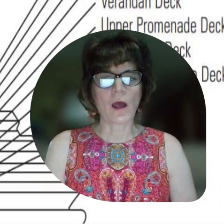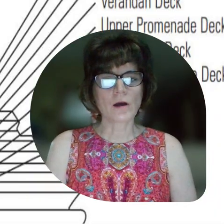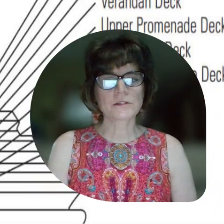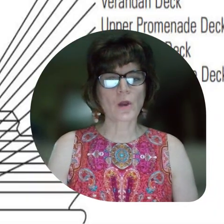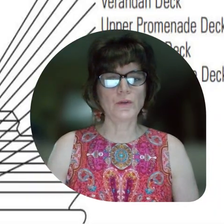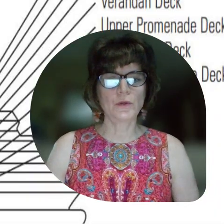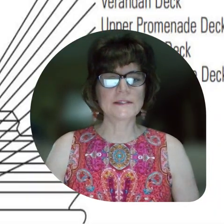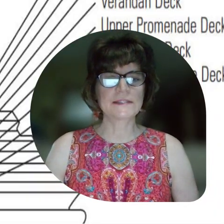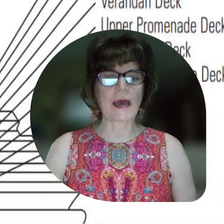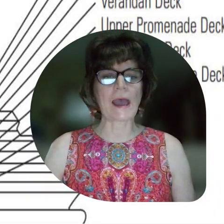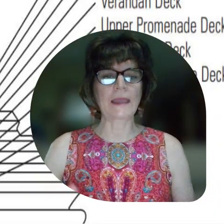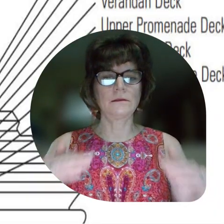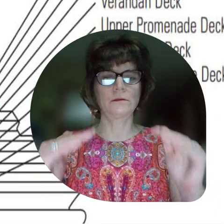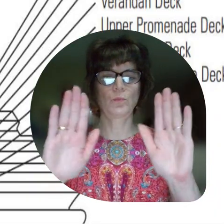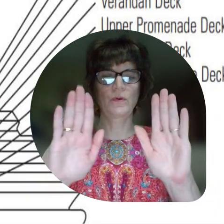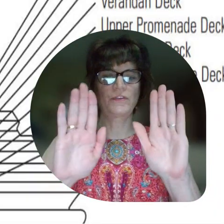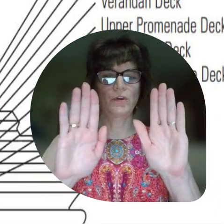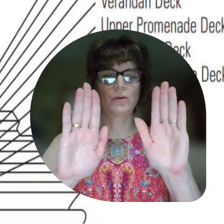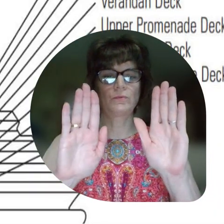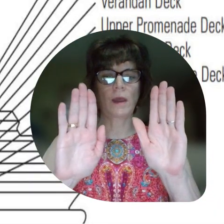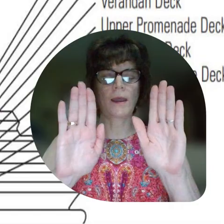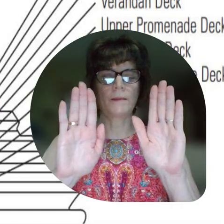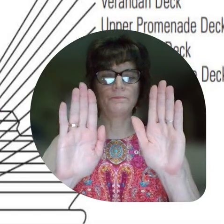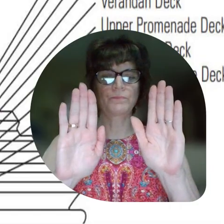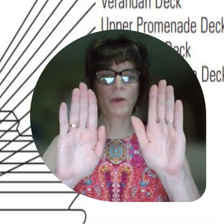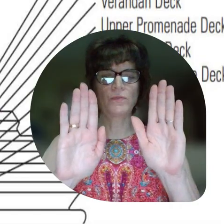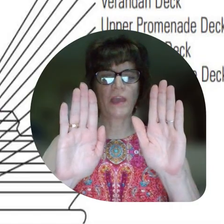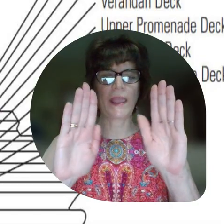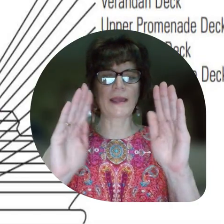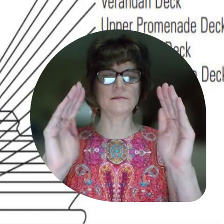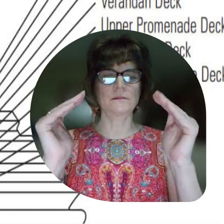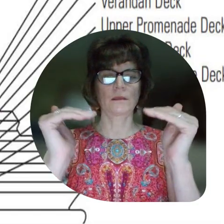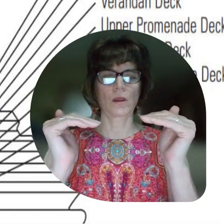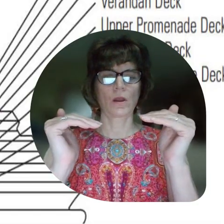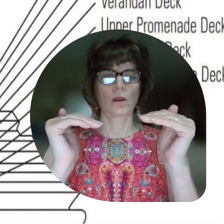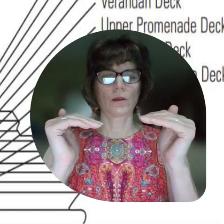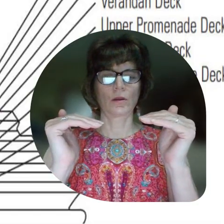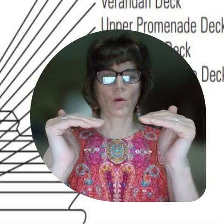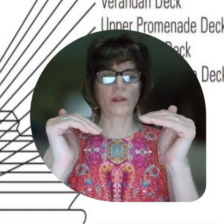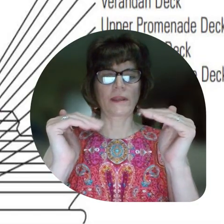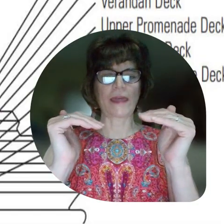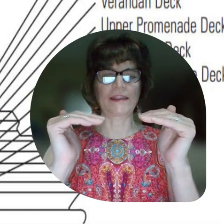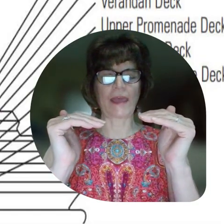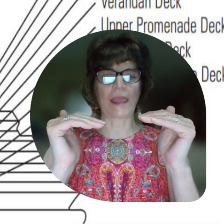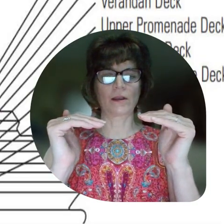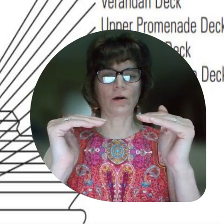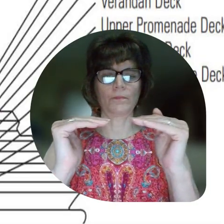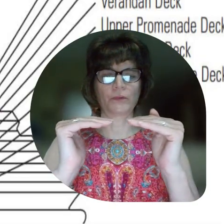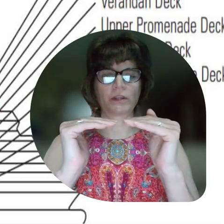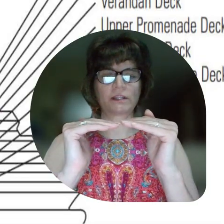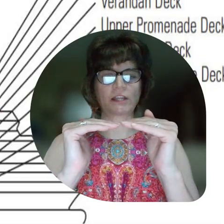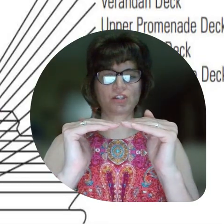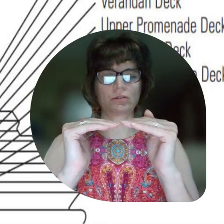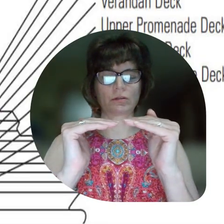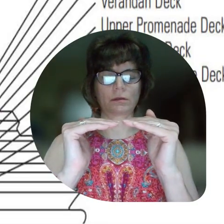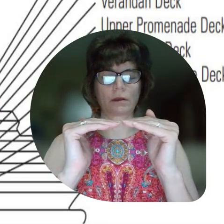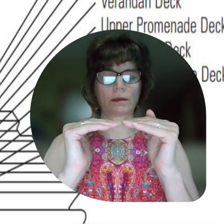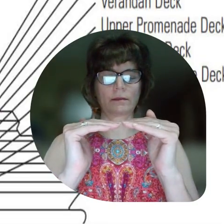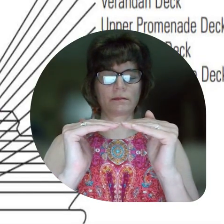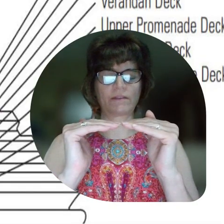And then also you can sign with your both hands, going at an angle, going to